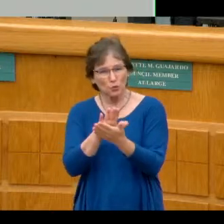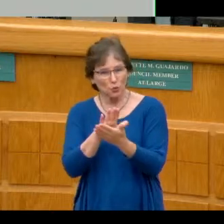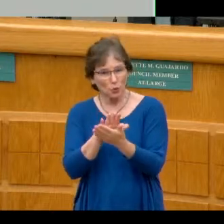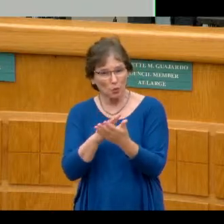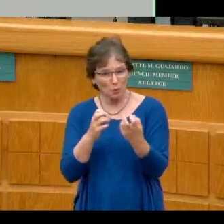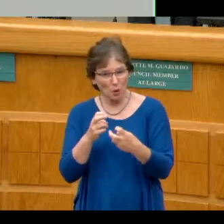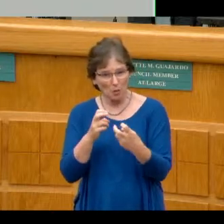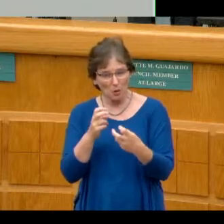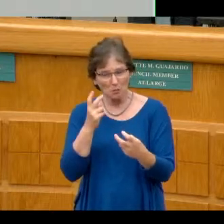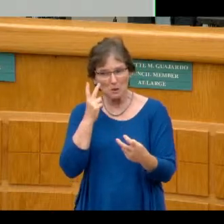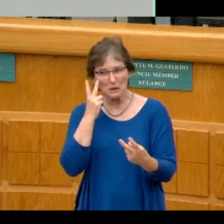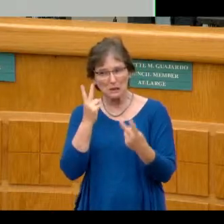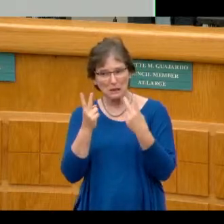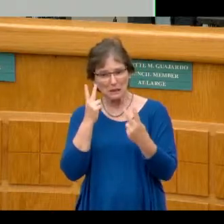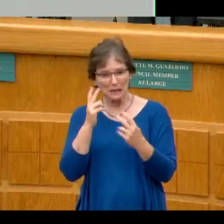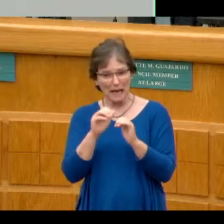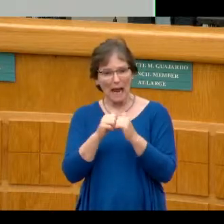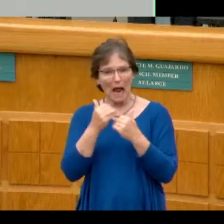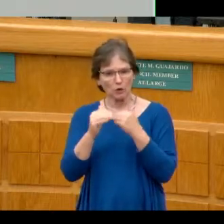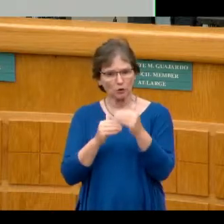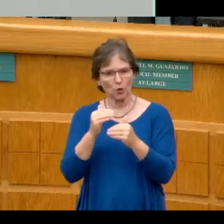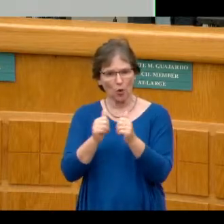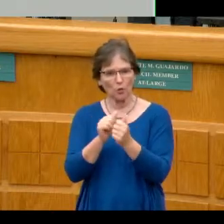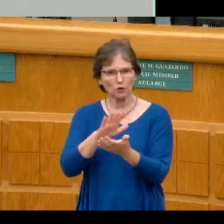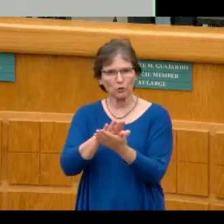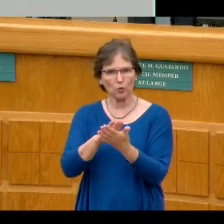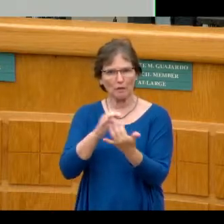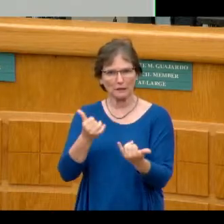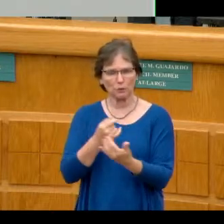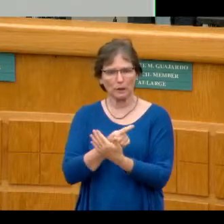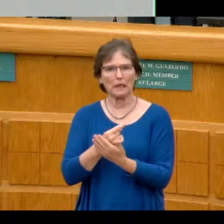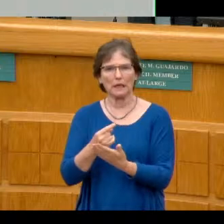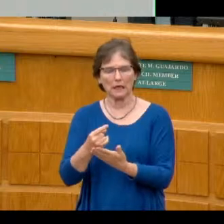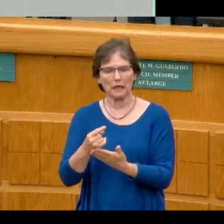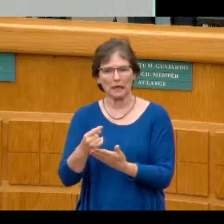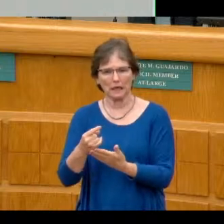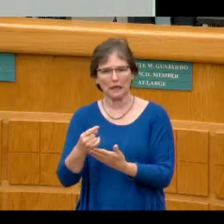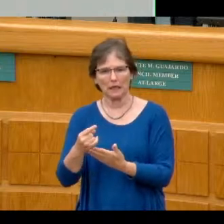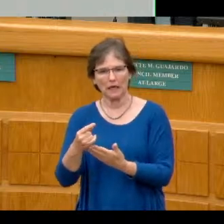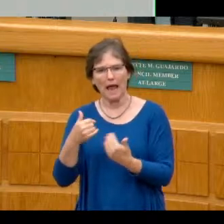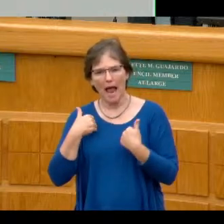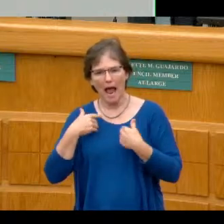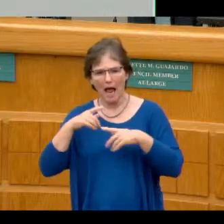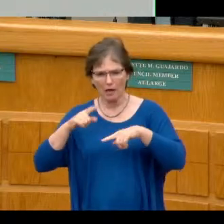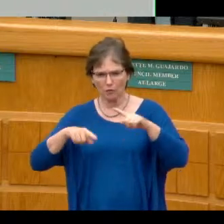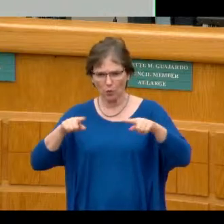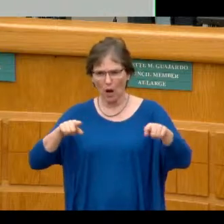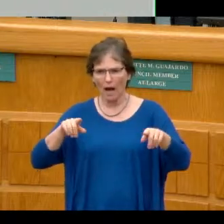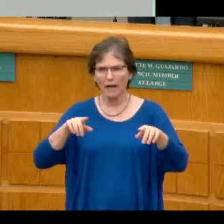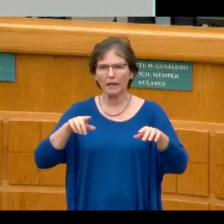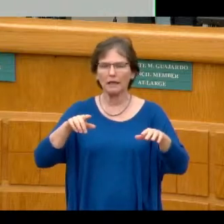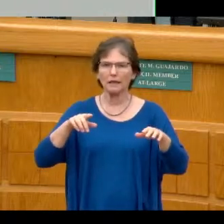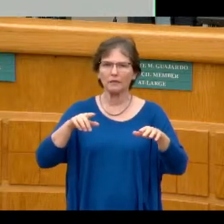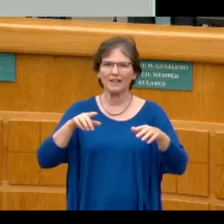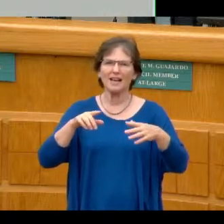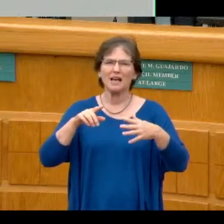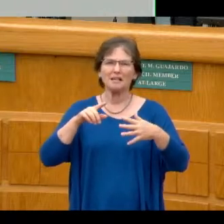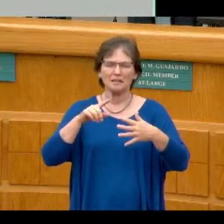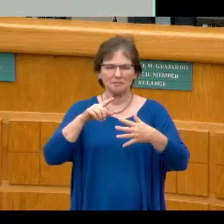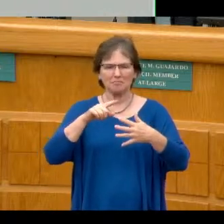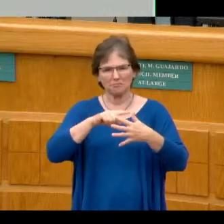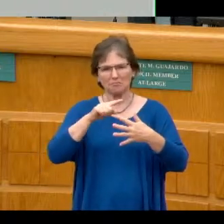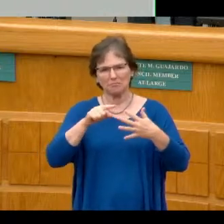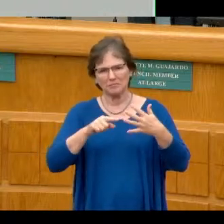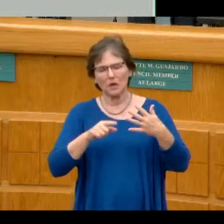COVID before, it's not a silver bullet. And it doesn't mean that you can't get it now. That's one of the reasons why I myself continue to wear a face